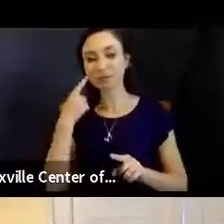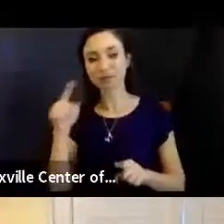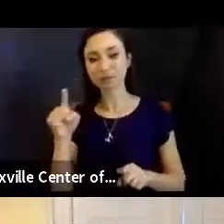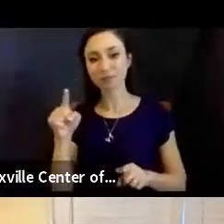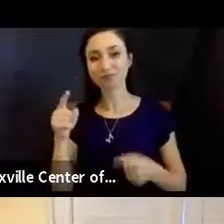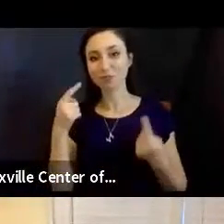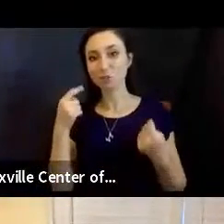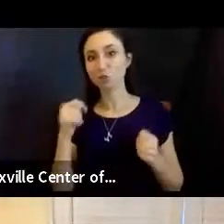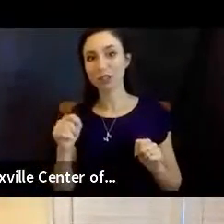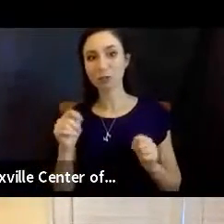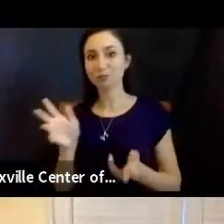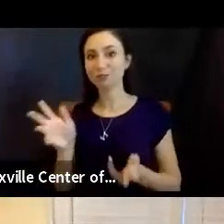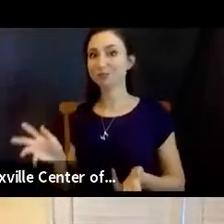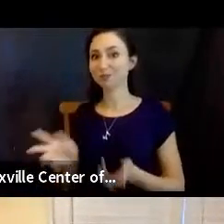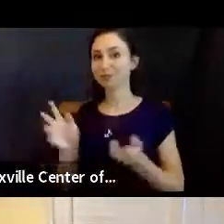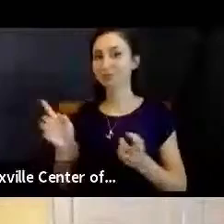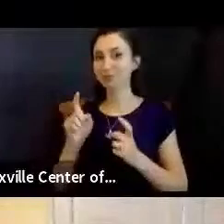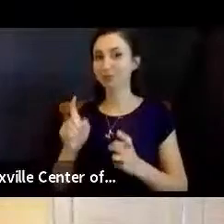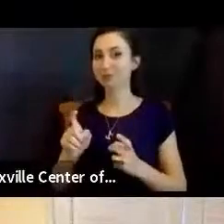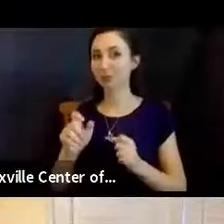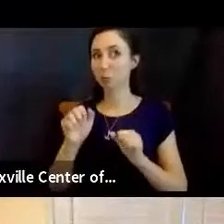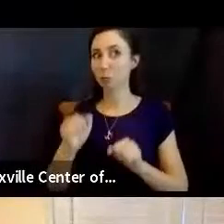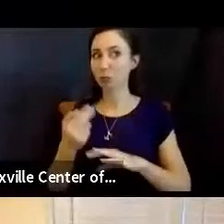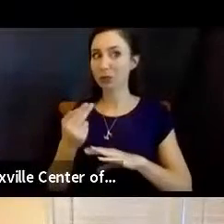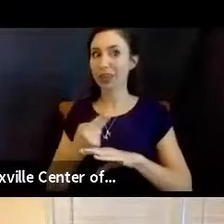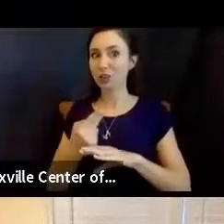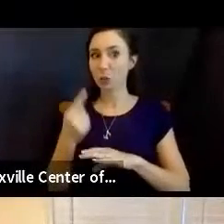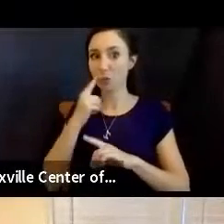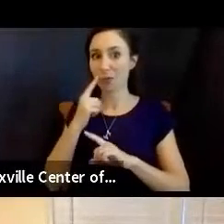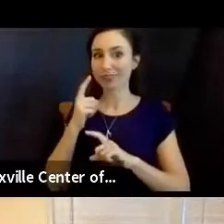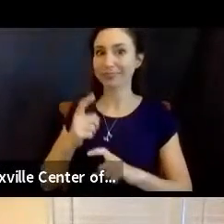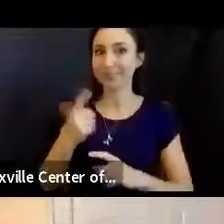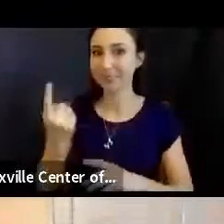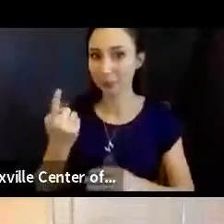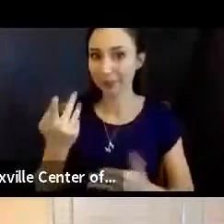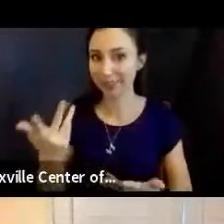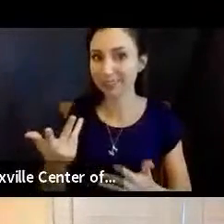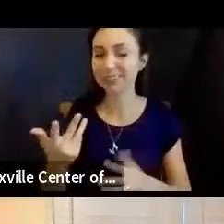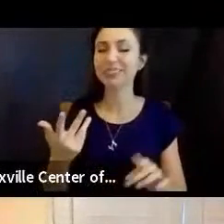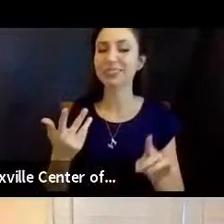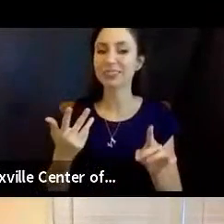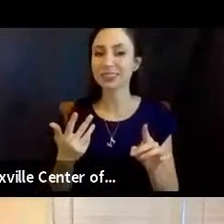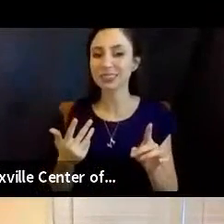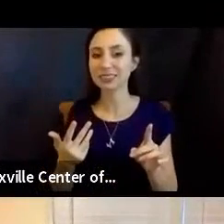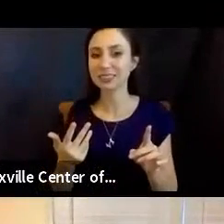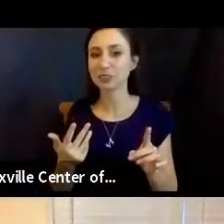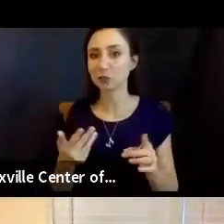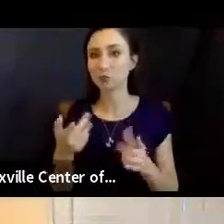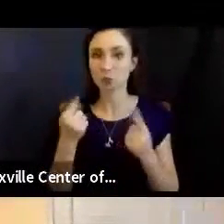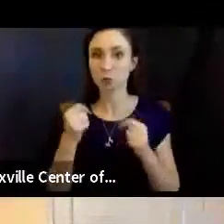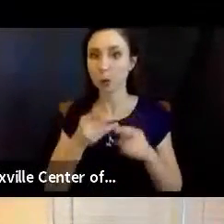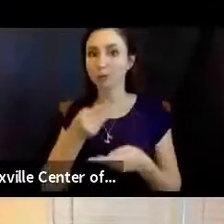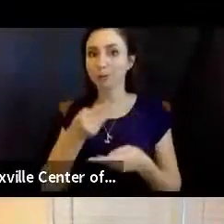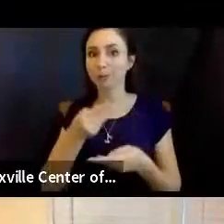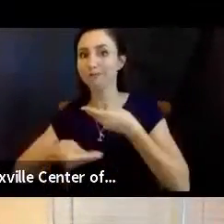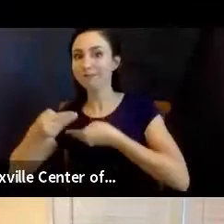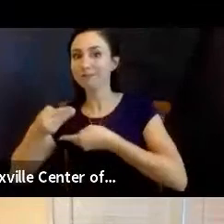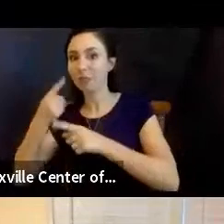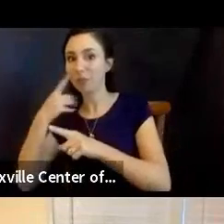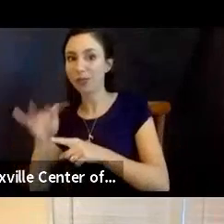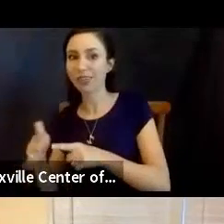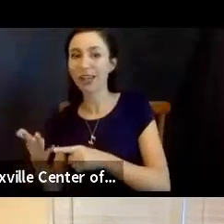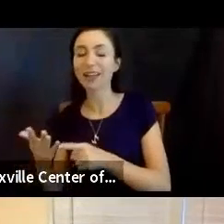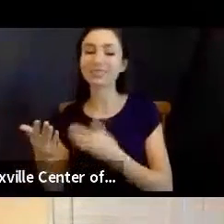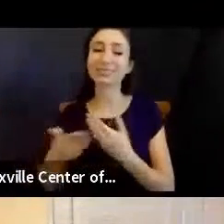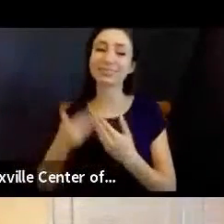to what we're able to entice them with. And so it would seem easy enough to